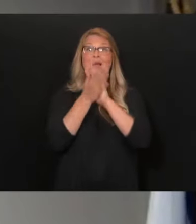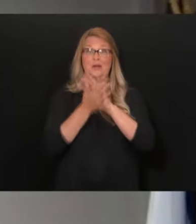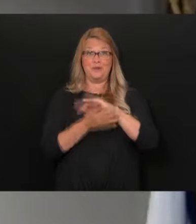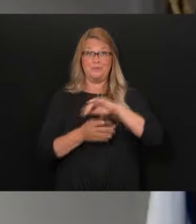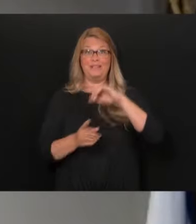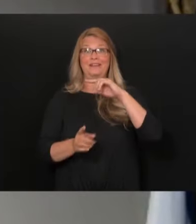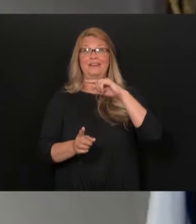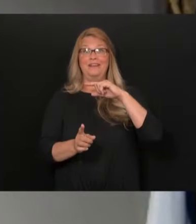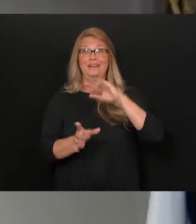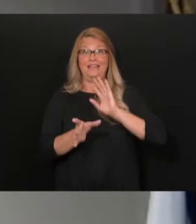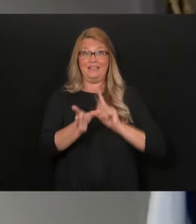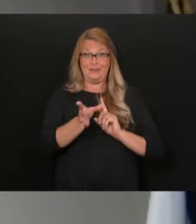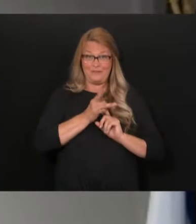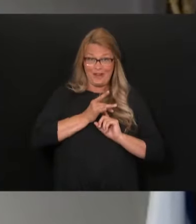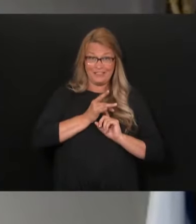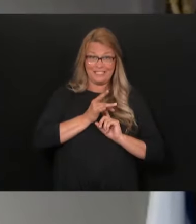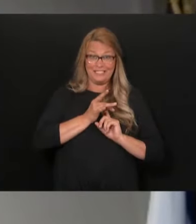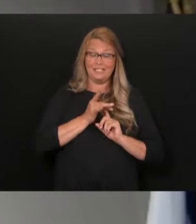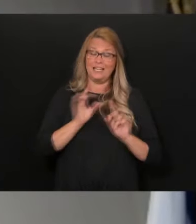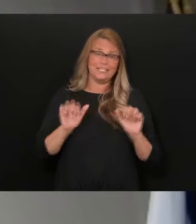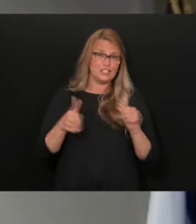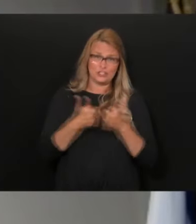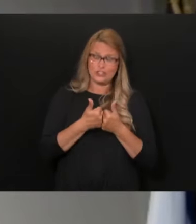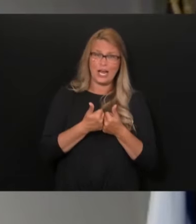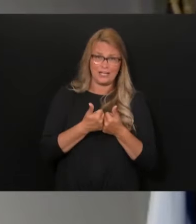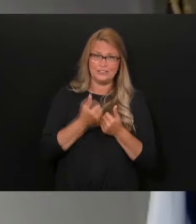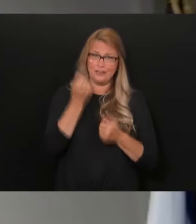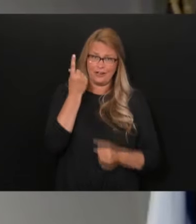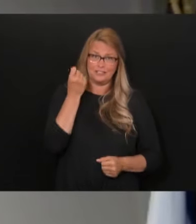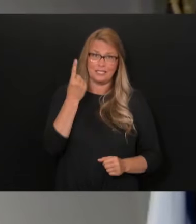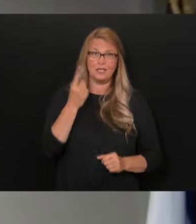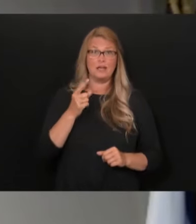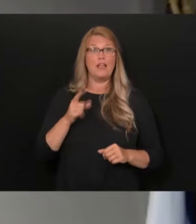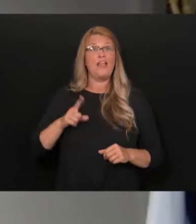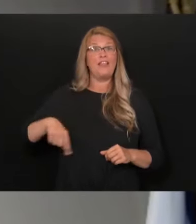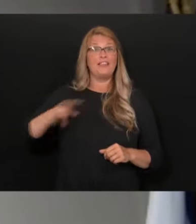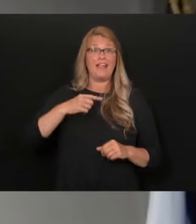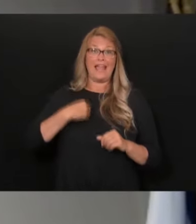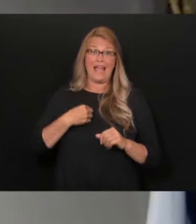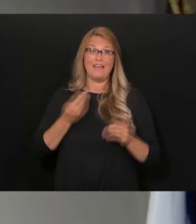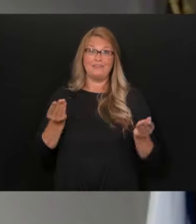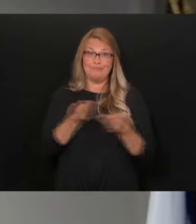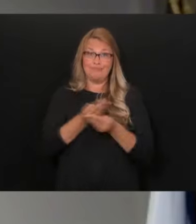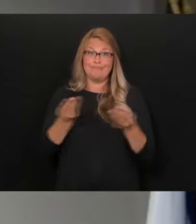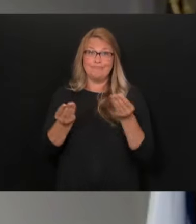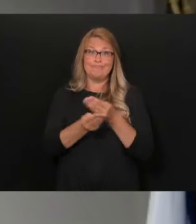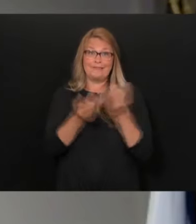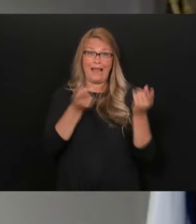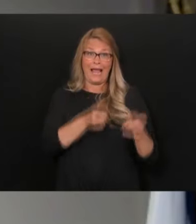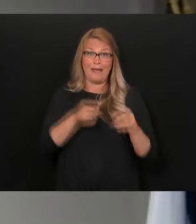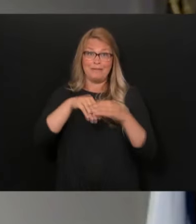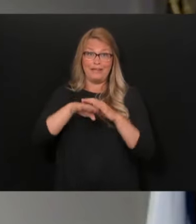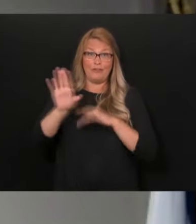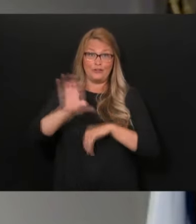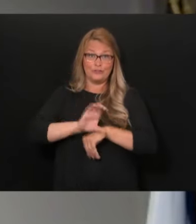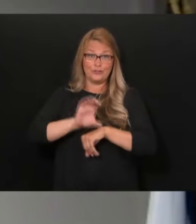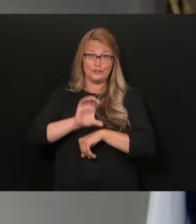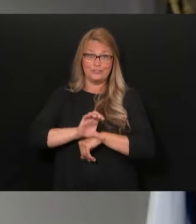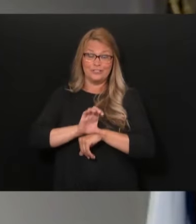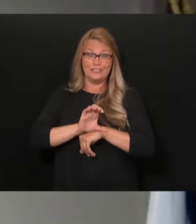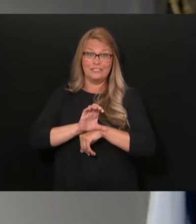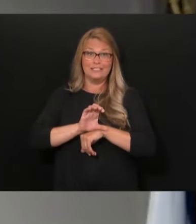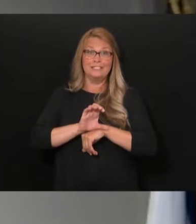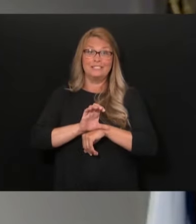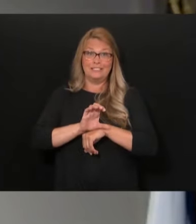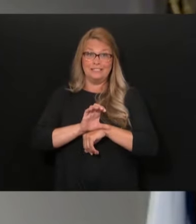as folks had planned. It's challenging in these environments. There was spread that occurred within the church. There